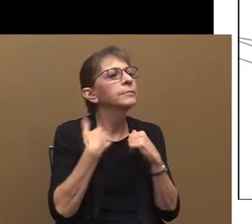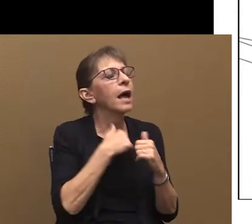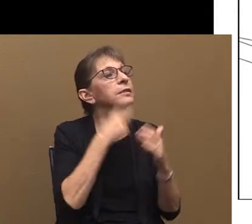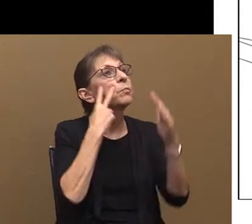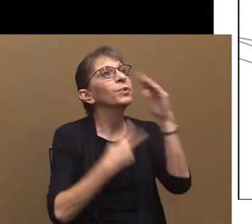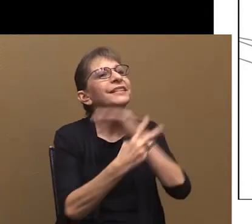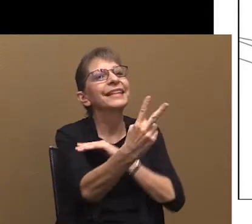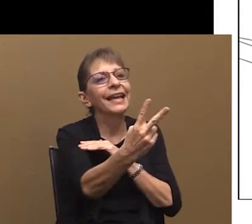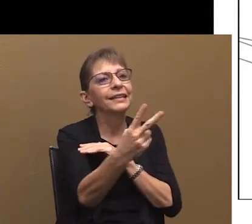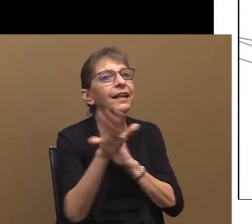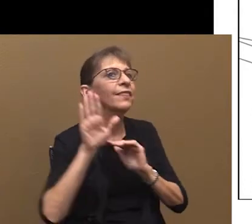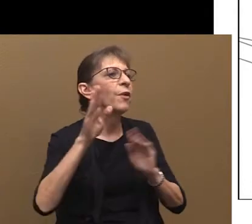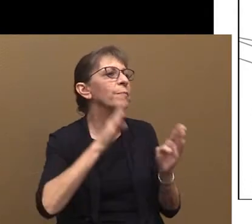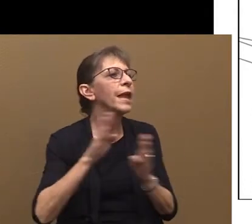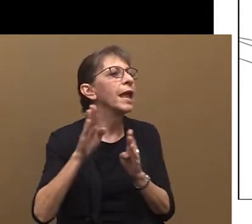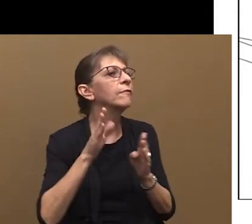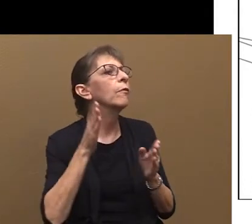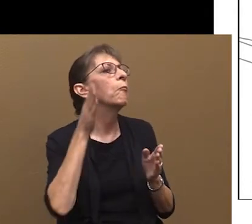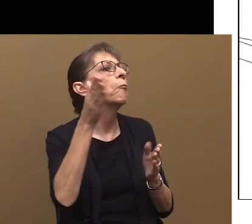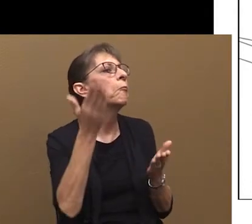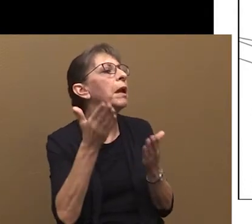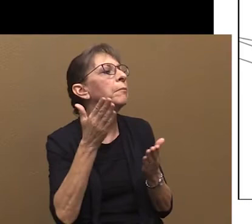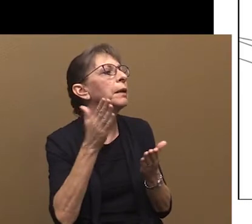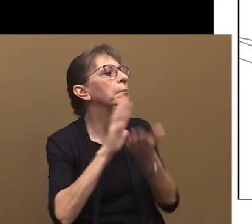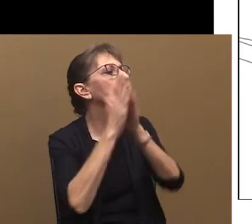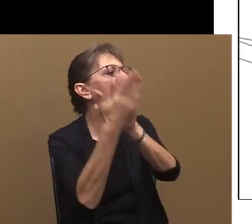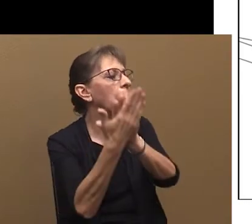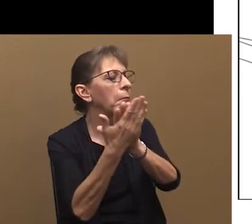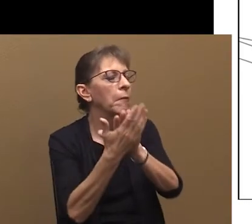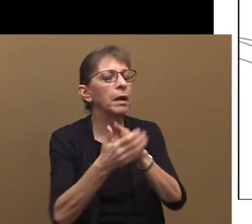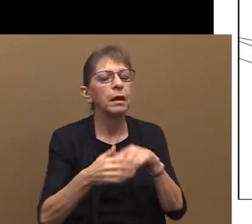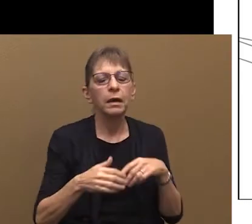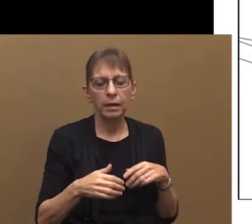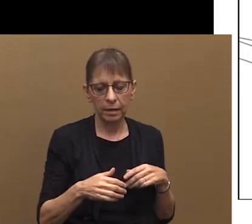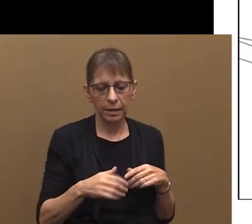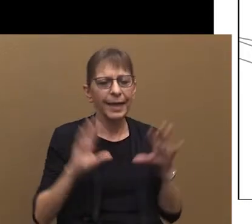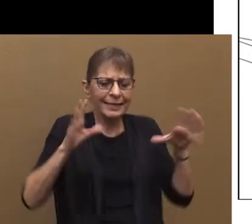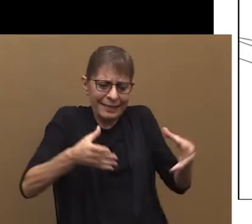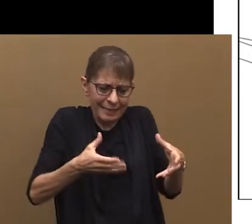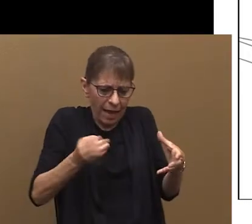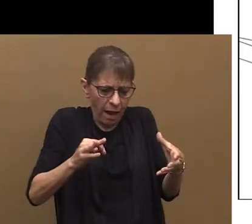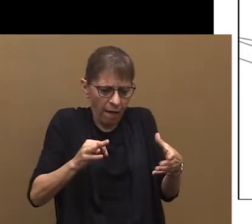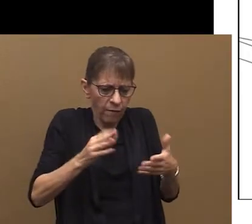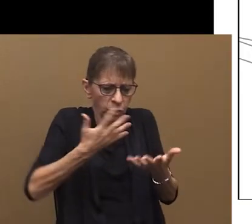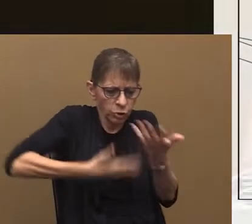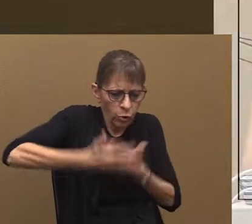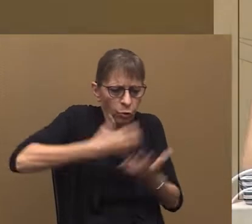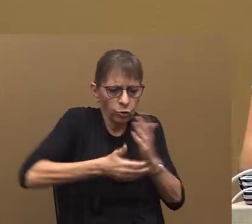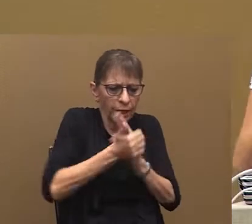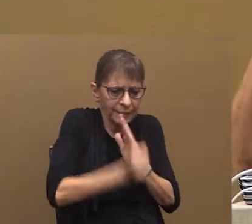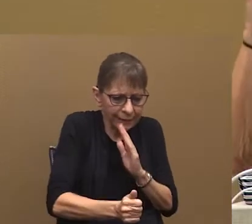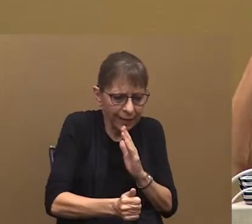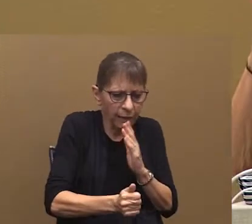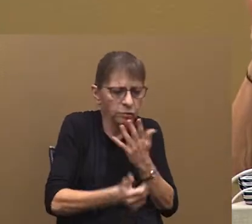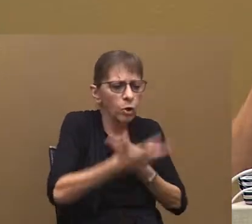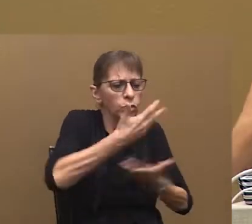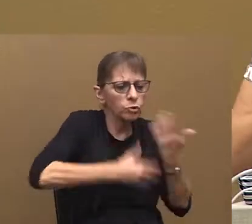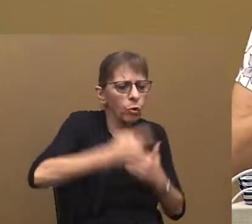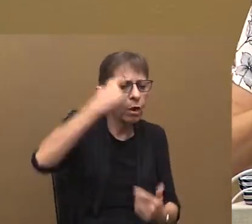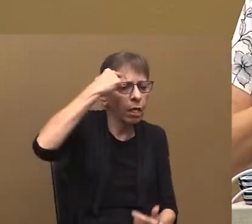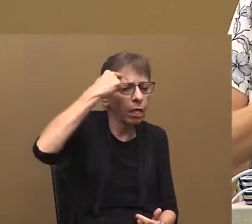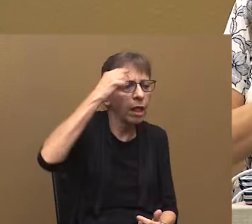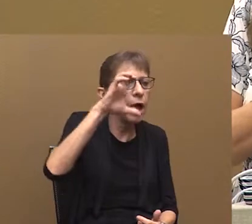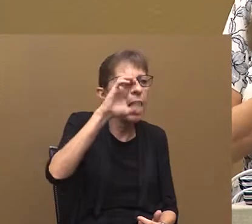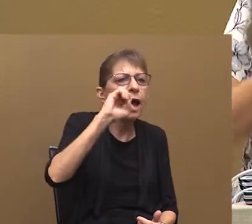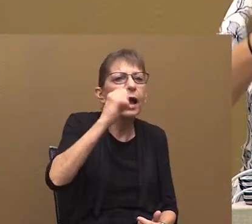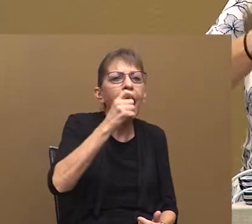us predict what their behaviors might be. It's a set of social skills, social